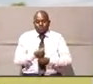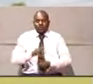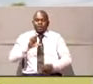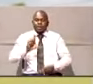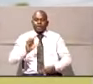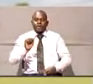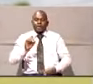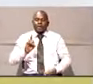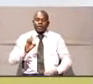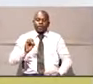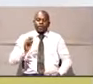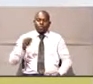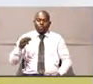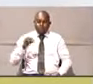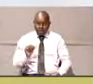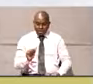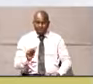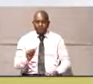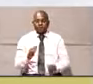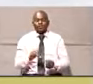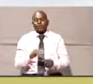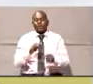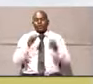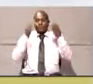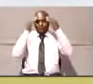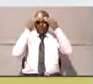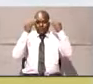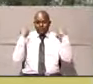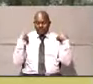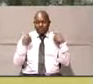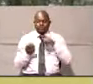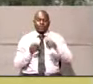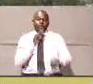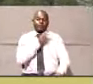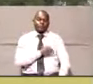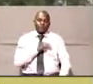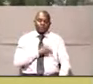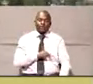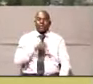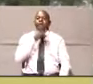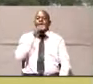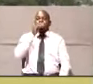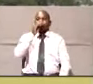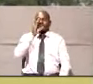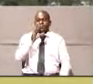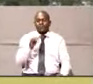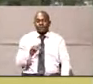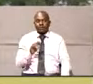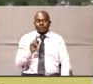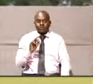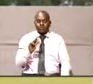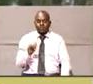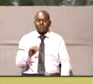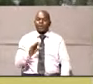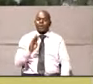unique because it was here that the Virgin Mary appeared to a Komboni missionary, Reverend Father Oni Rasadra.